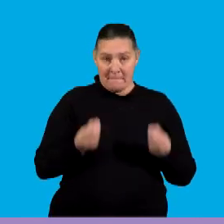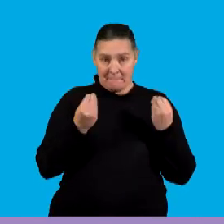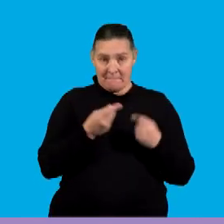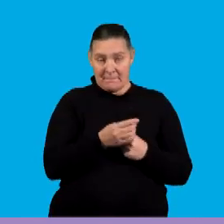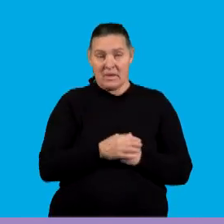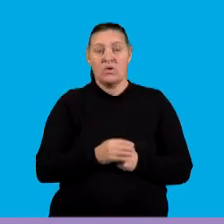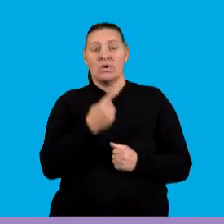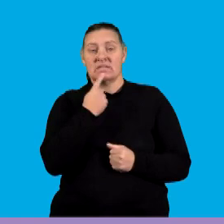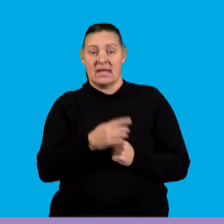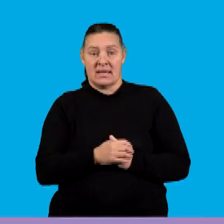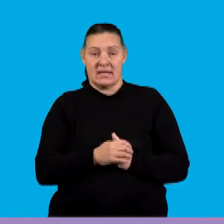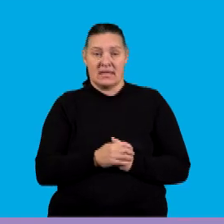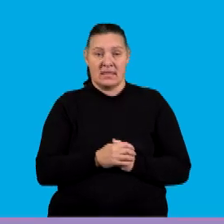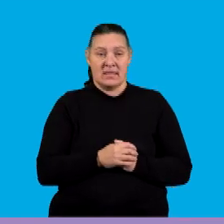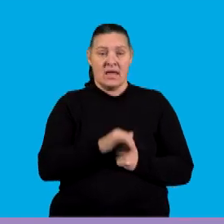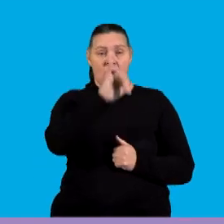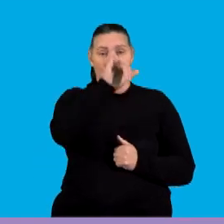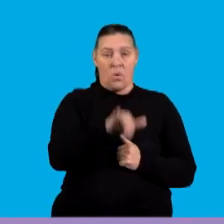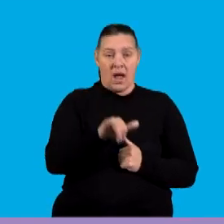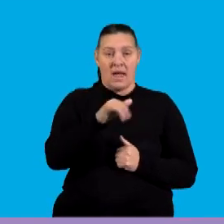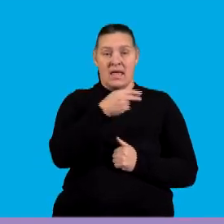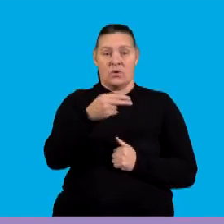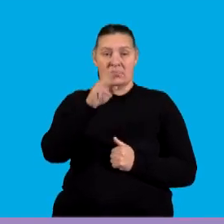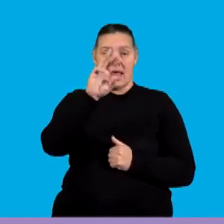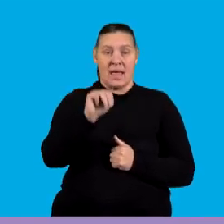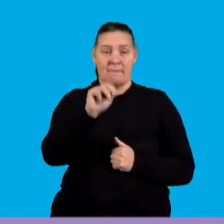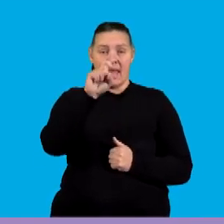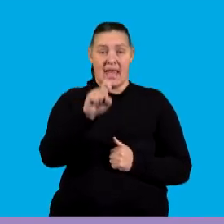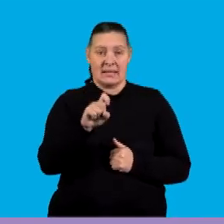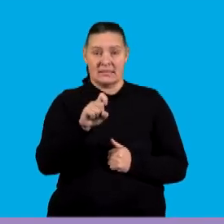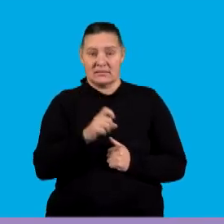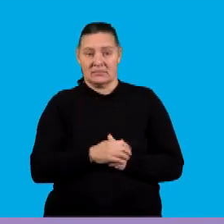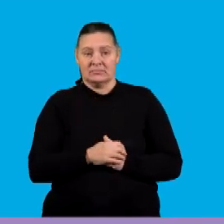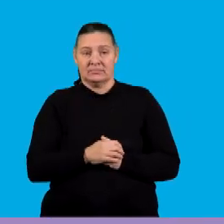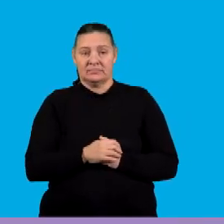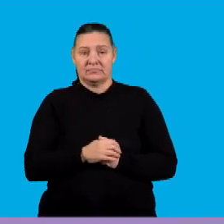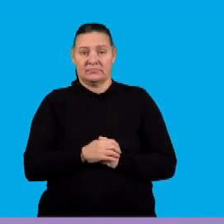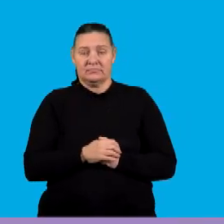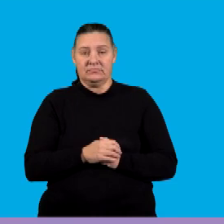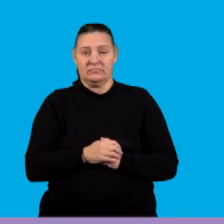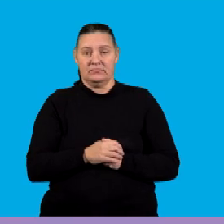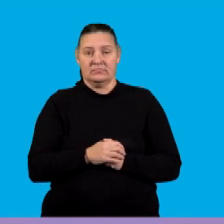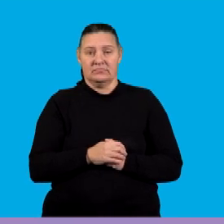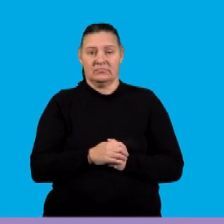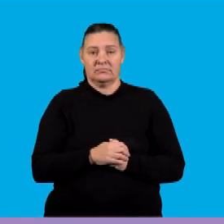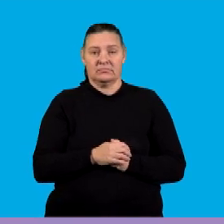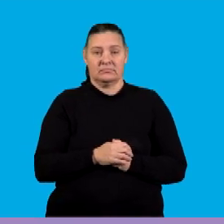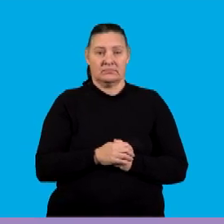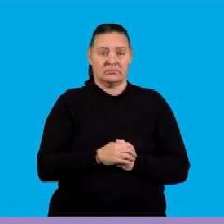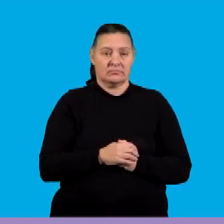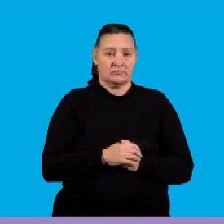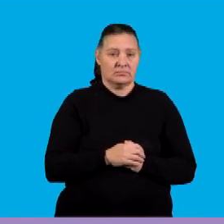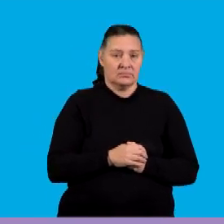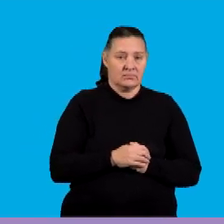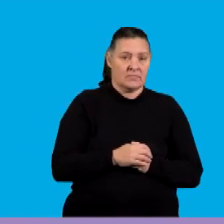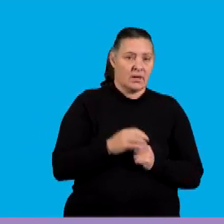gradient, we can use our standard form to calculate the y-intercept. Now what's